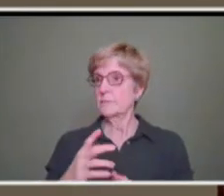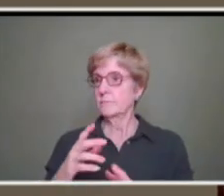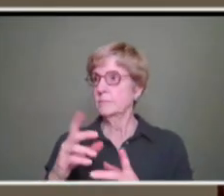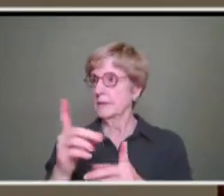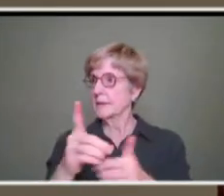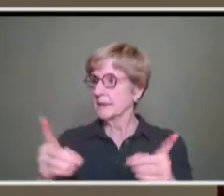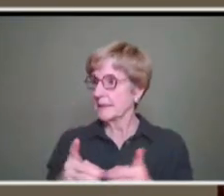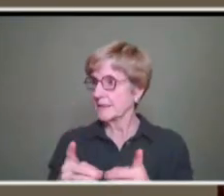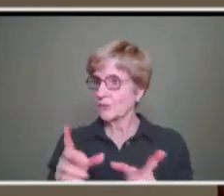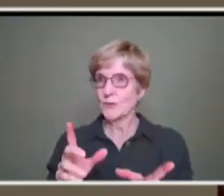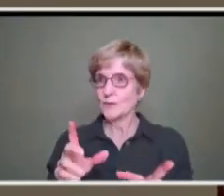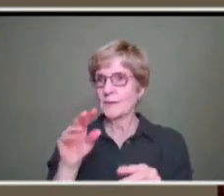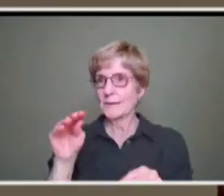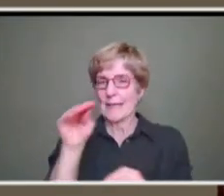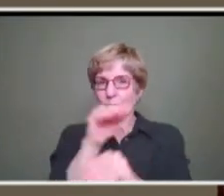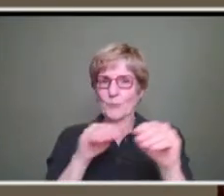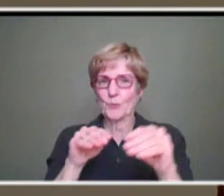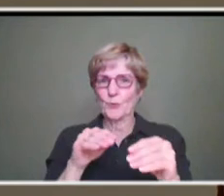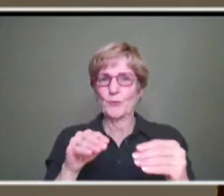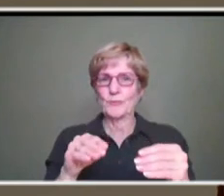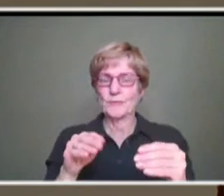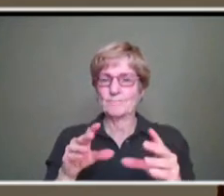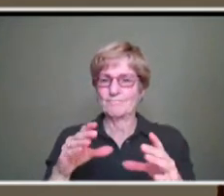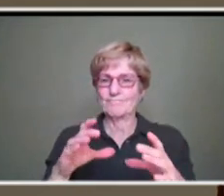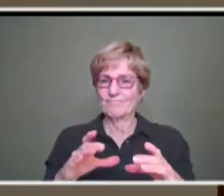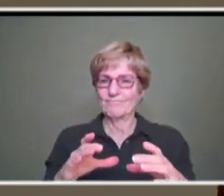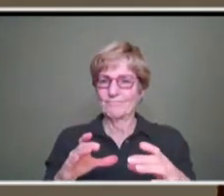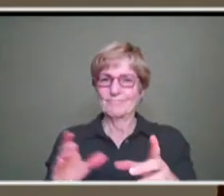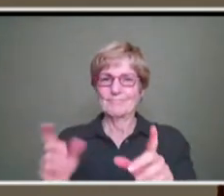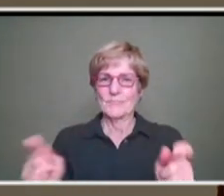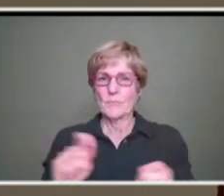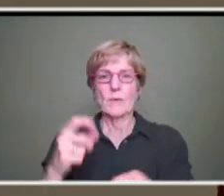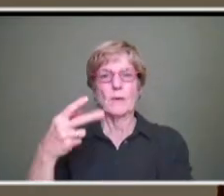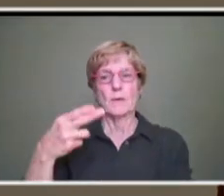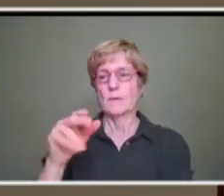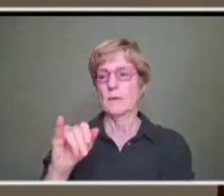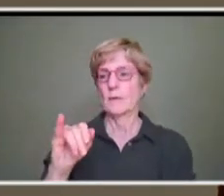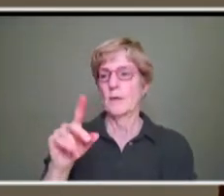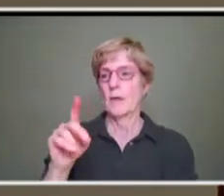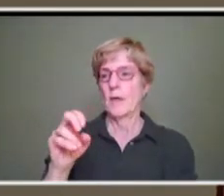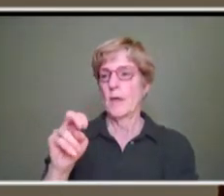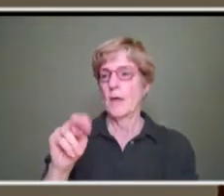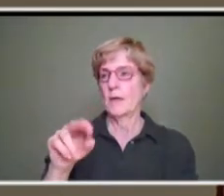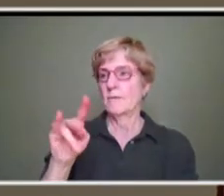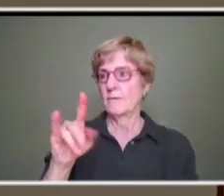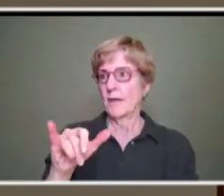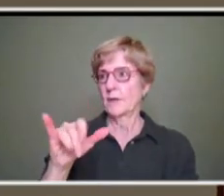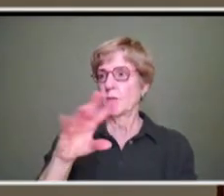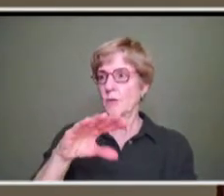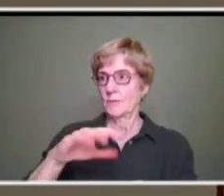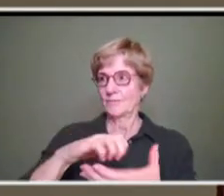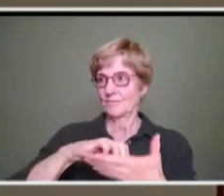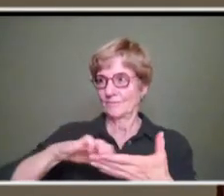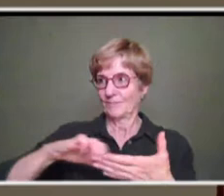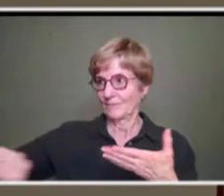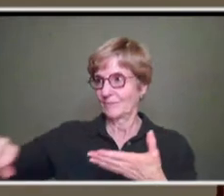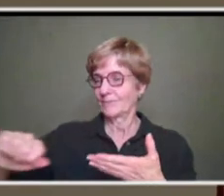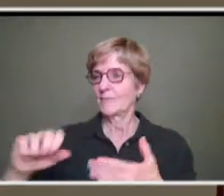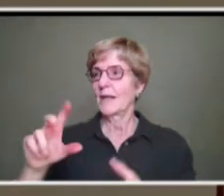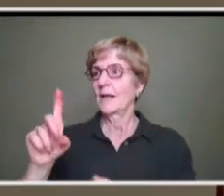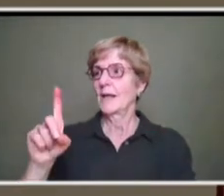redistricted and I um Hidden Valley was removed from District Four I told you I would support